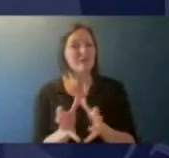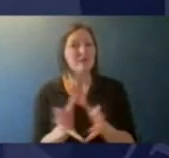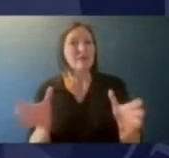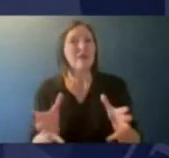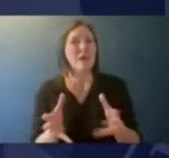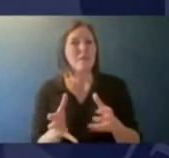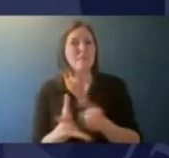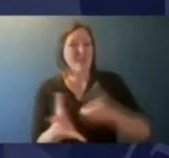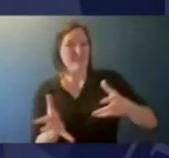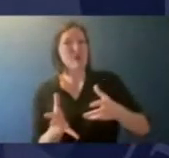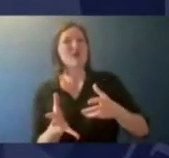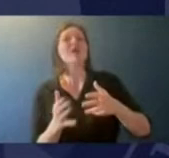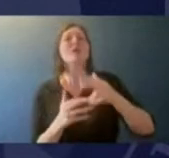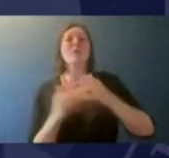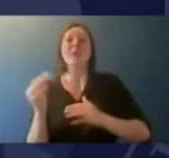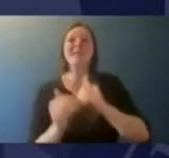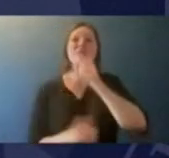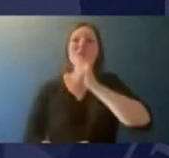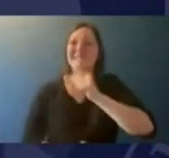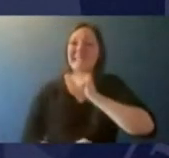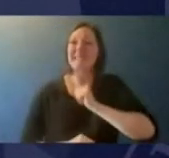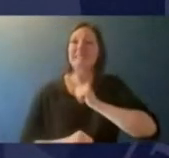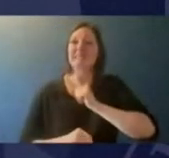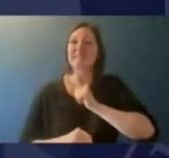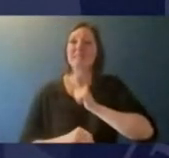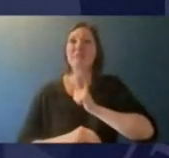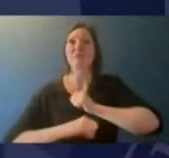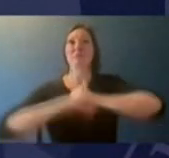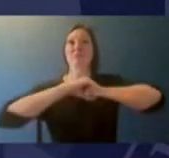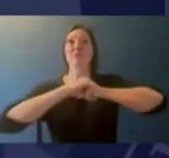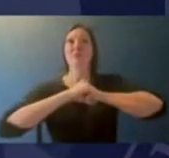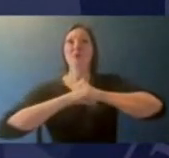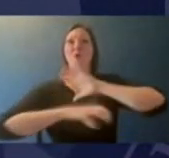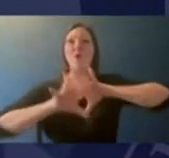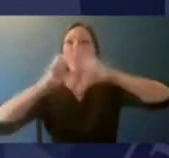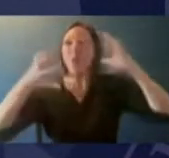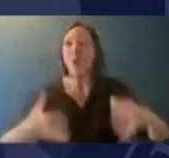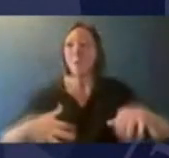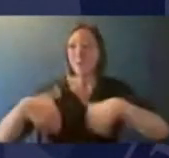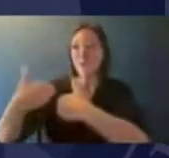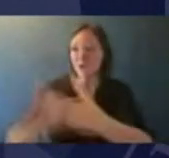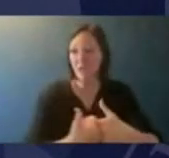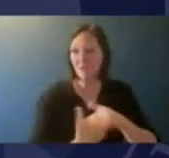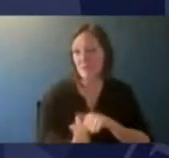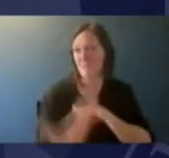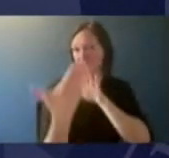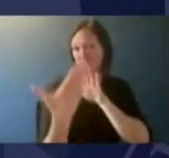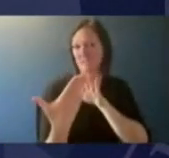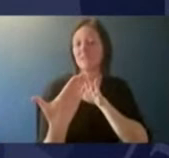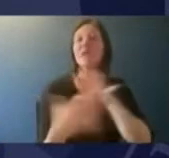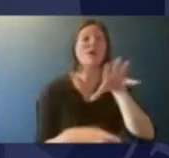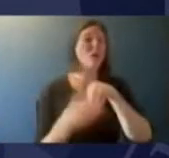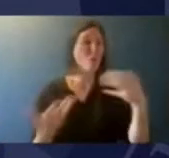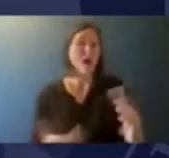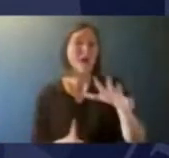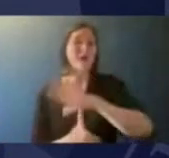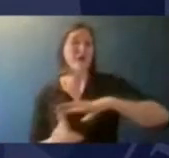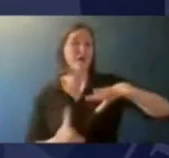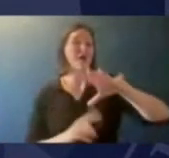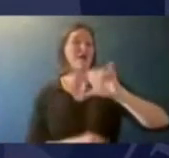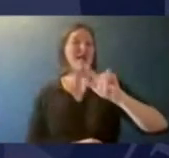building resilience against the global challenges that face us all. These include climate